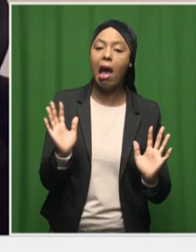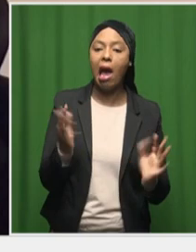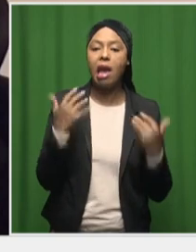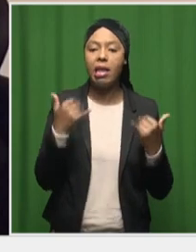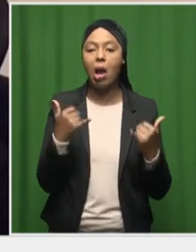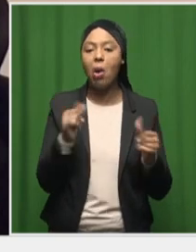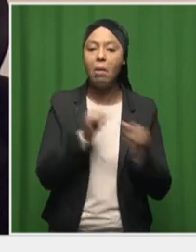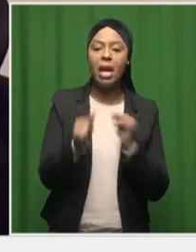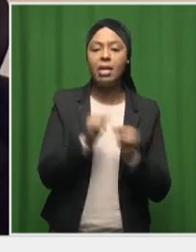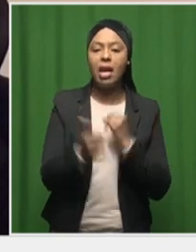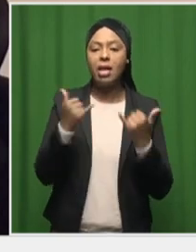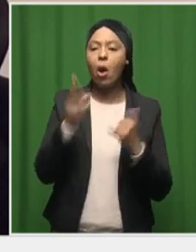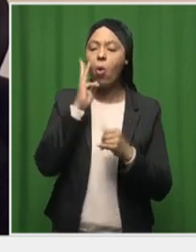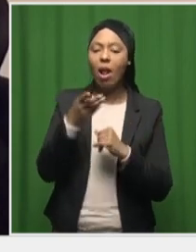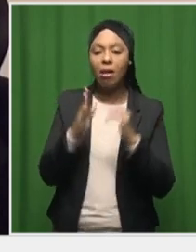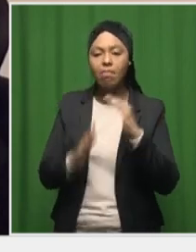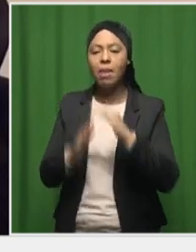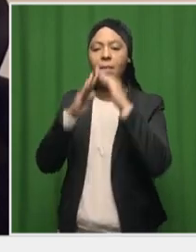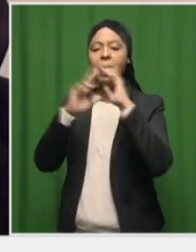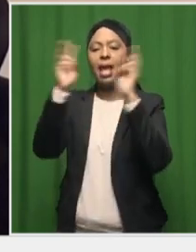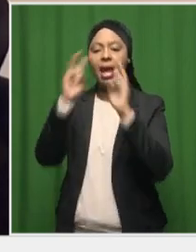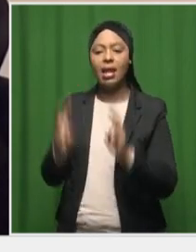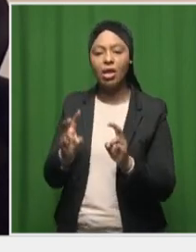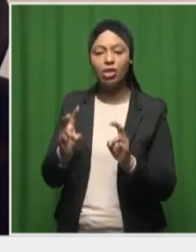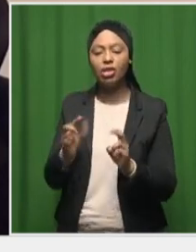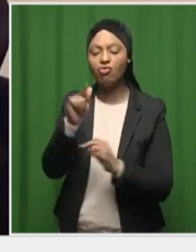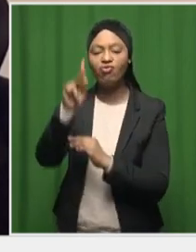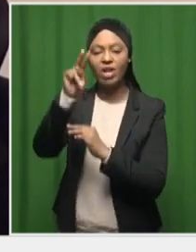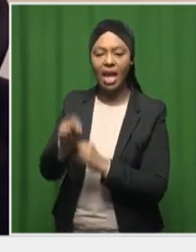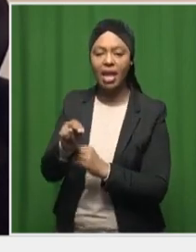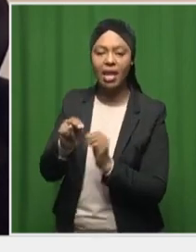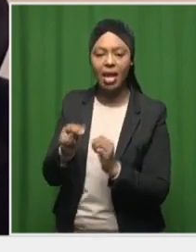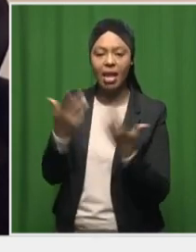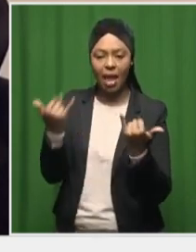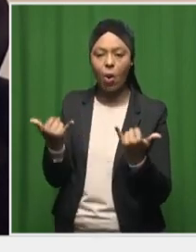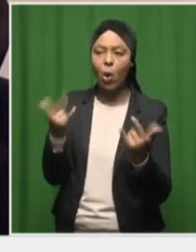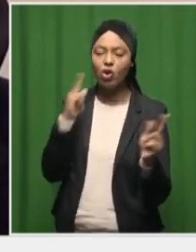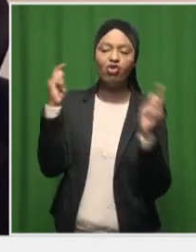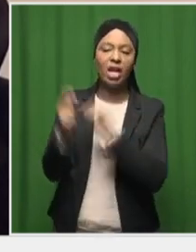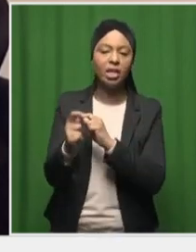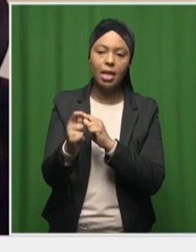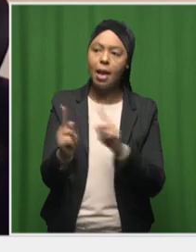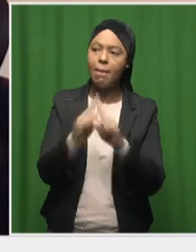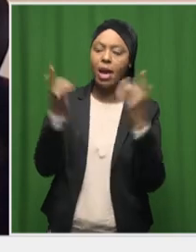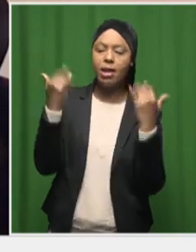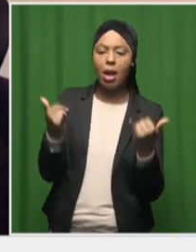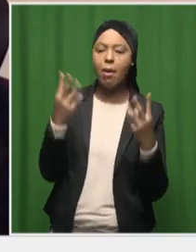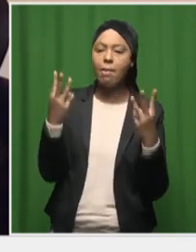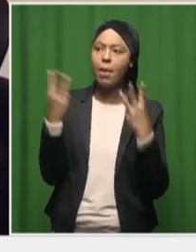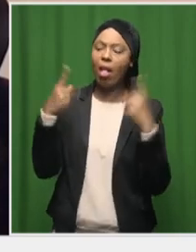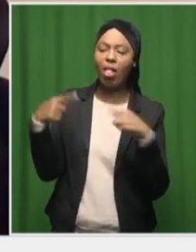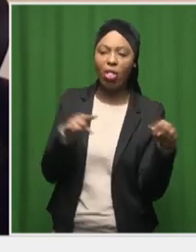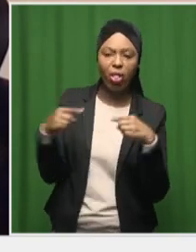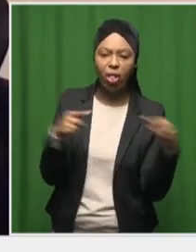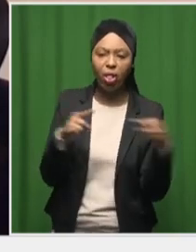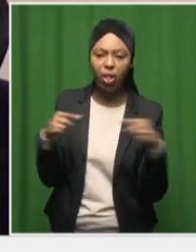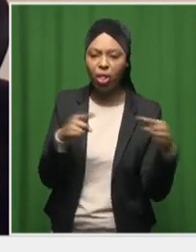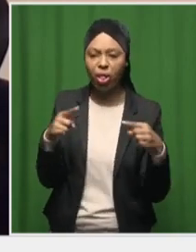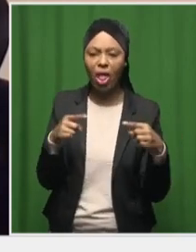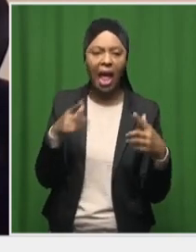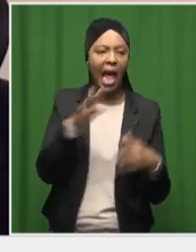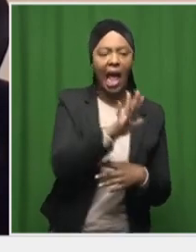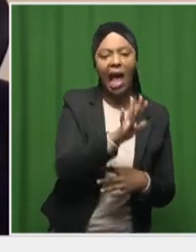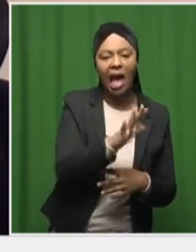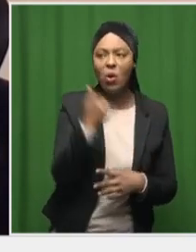to a cleaner energy transition, and then we see everybody disagreeing and people fighting, and